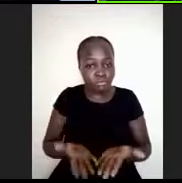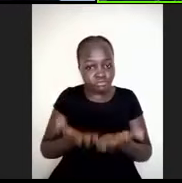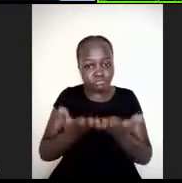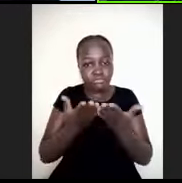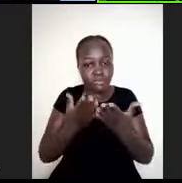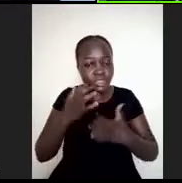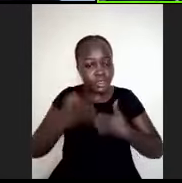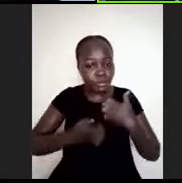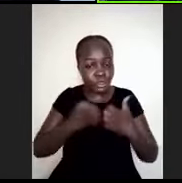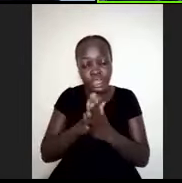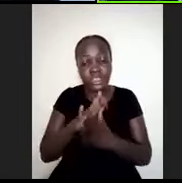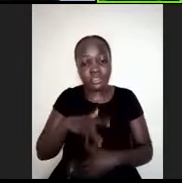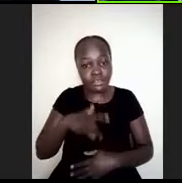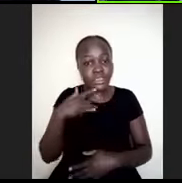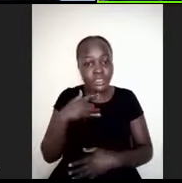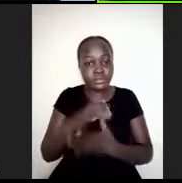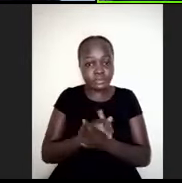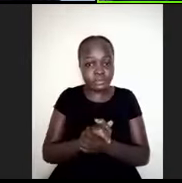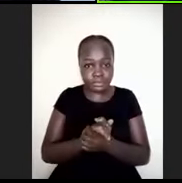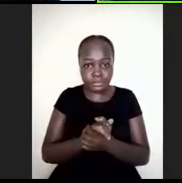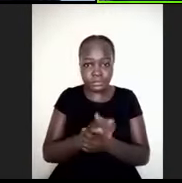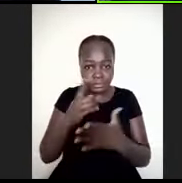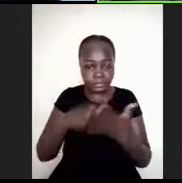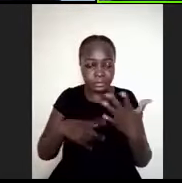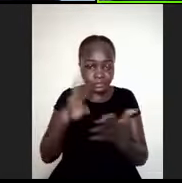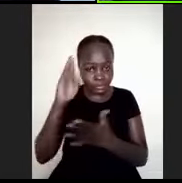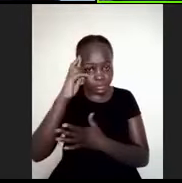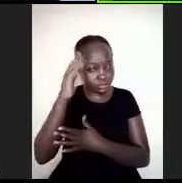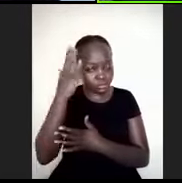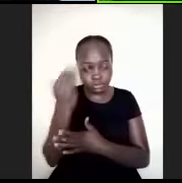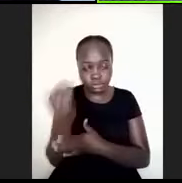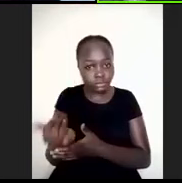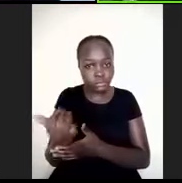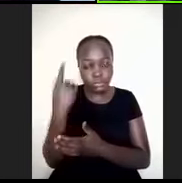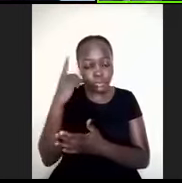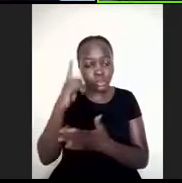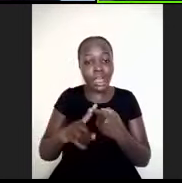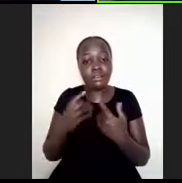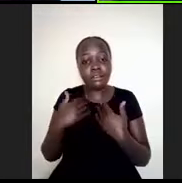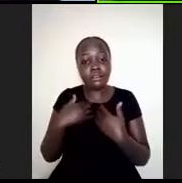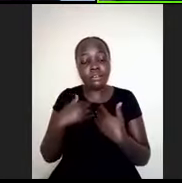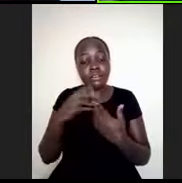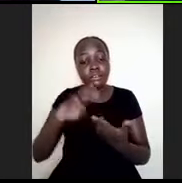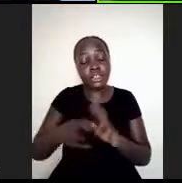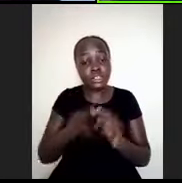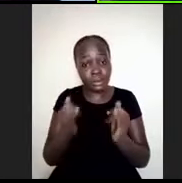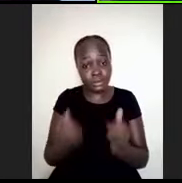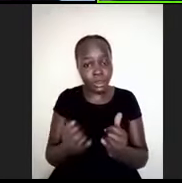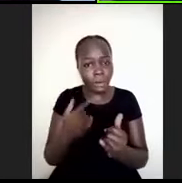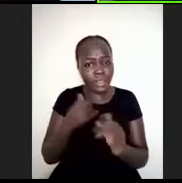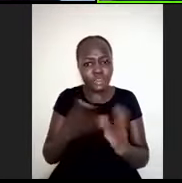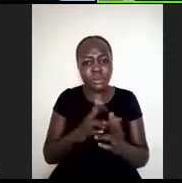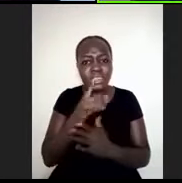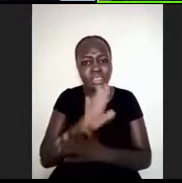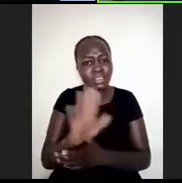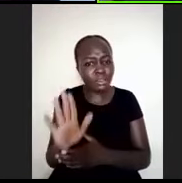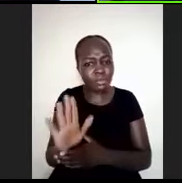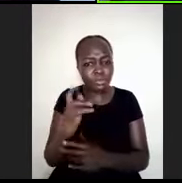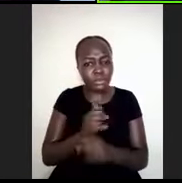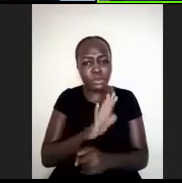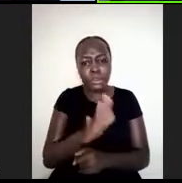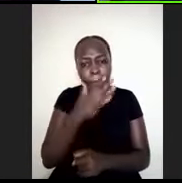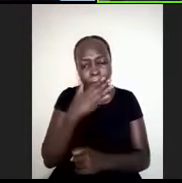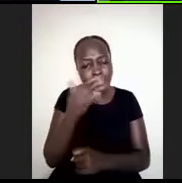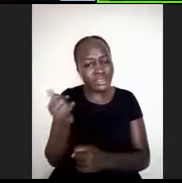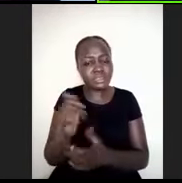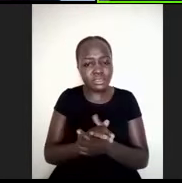feelings. So what's the point then? To have relationships now? I normally tell them, just do your best, keep off from